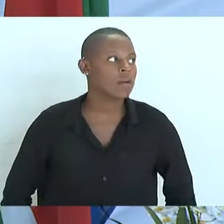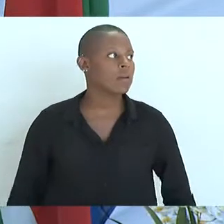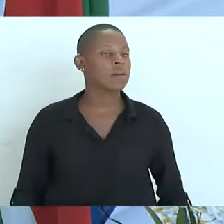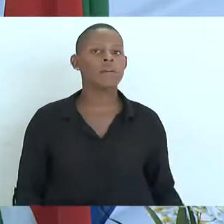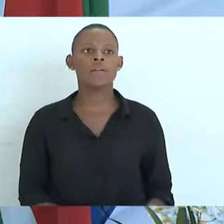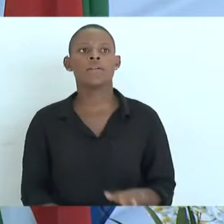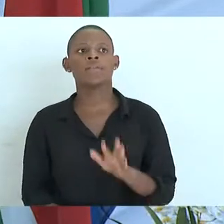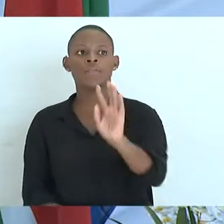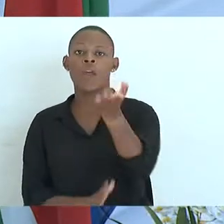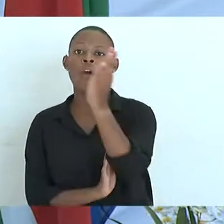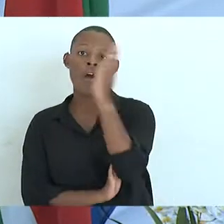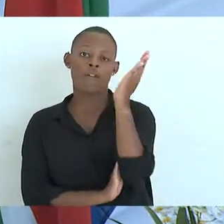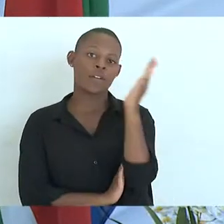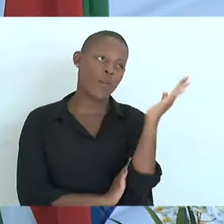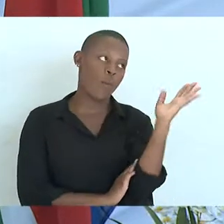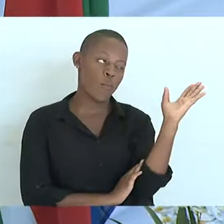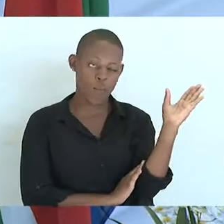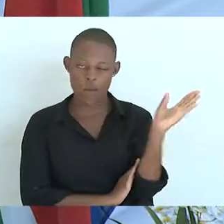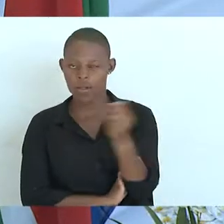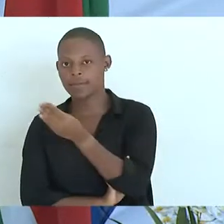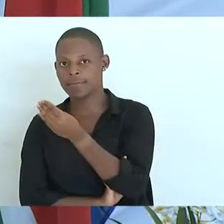Good afternoon, everybody.